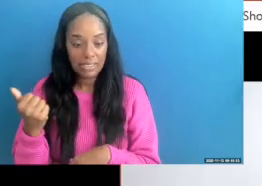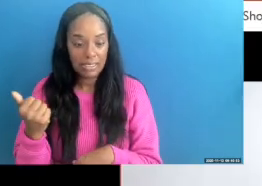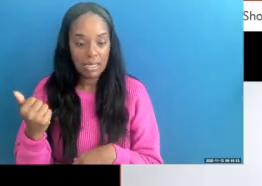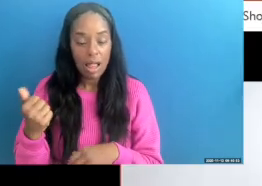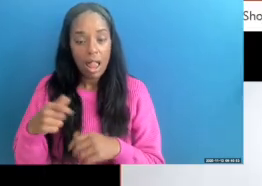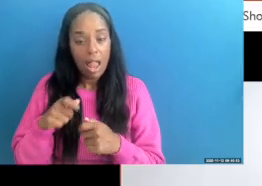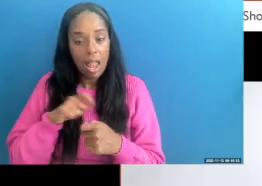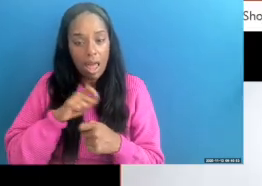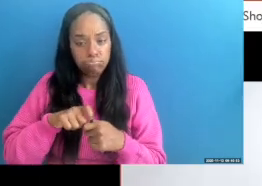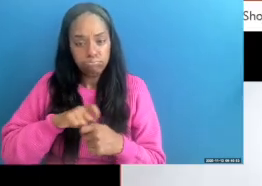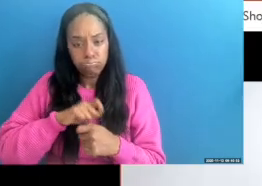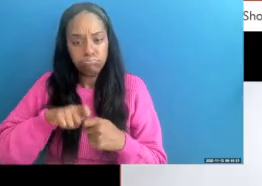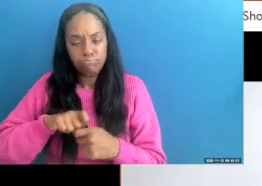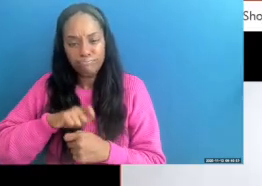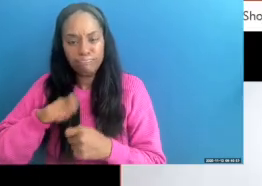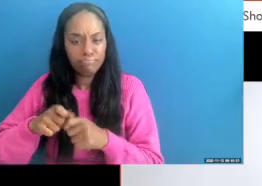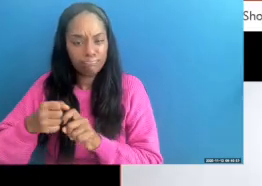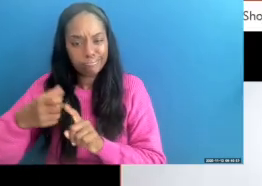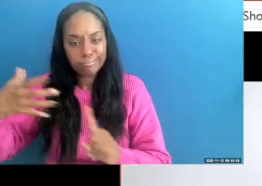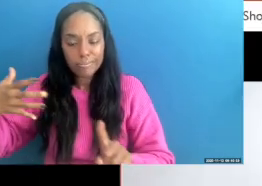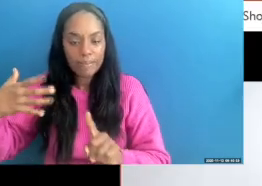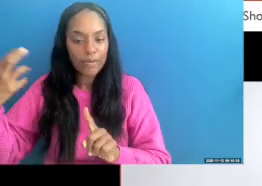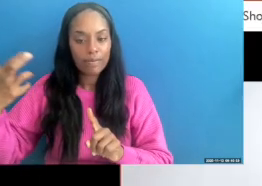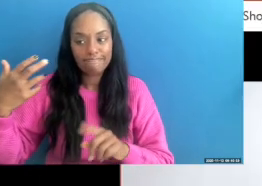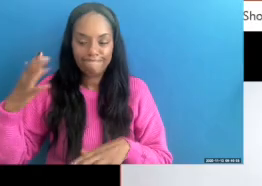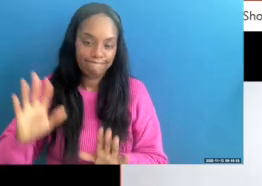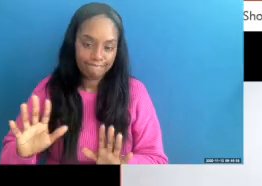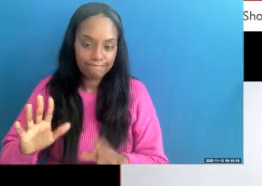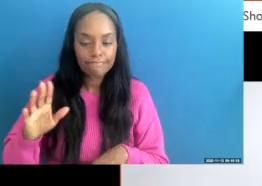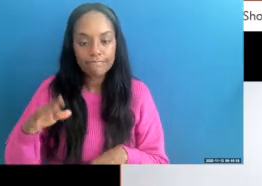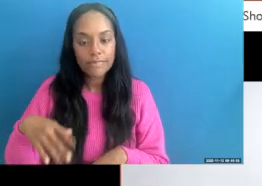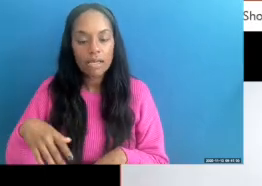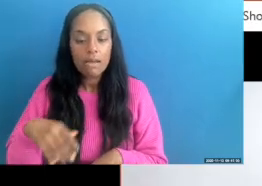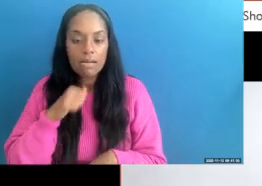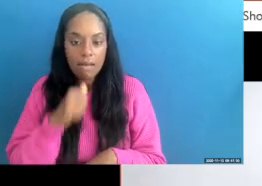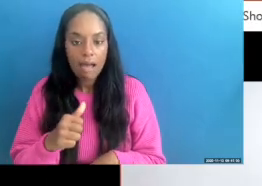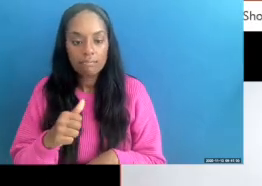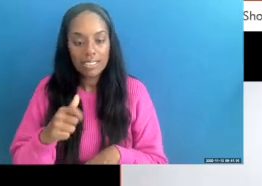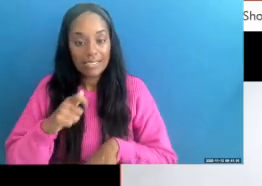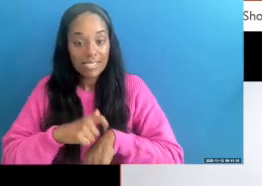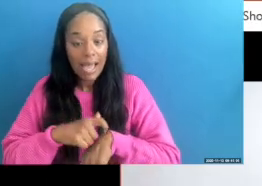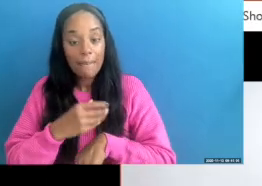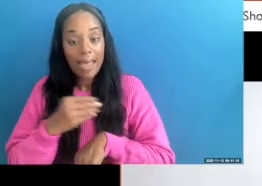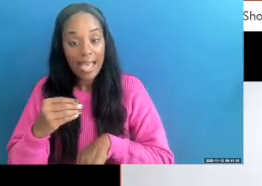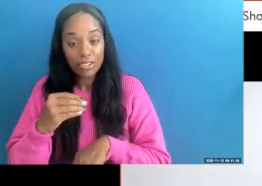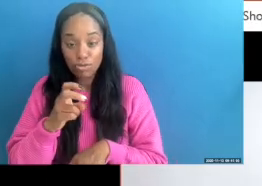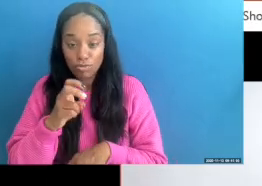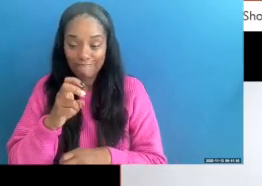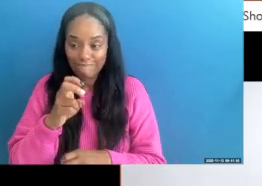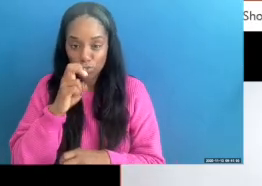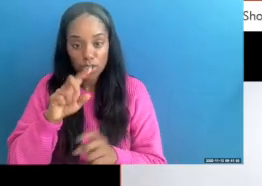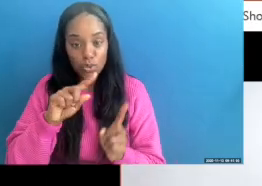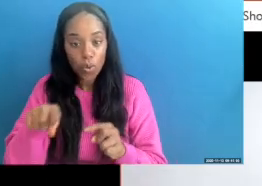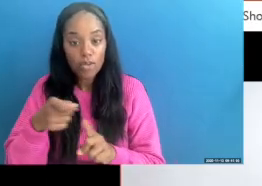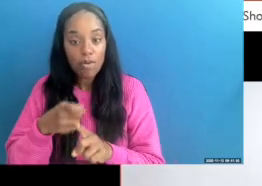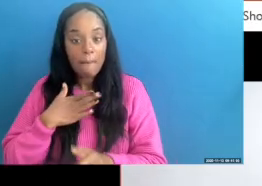I won't go into the details of these actions for the reasons of time, as well as strict orders by my cardiologist to not